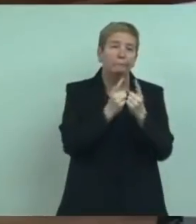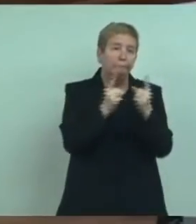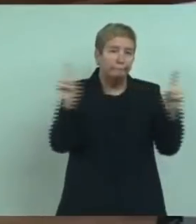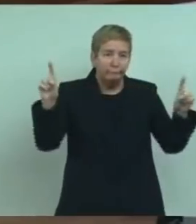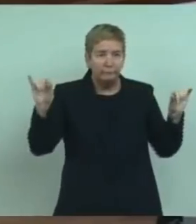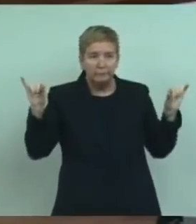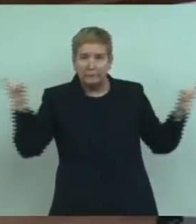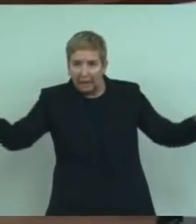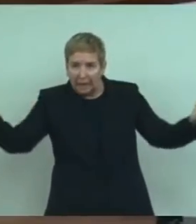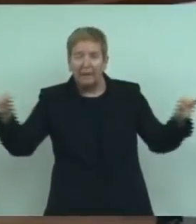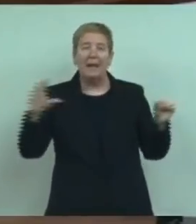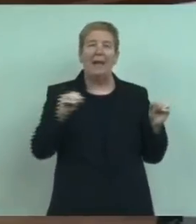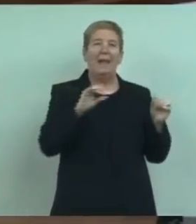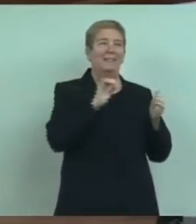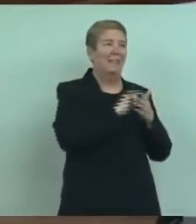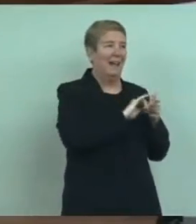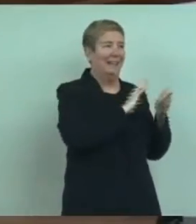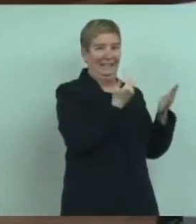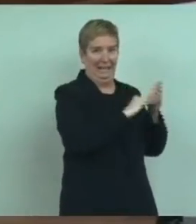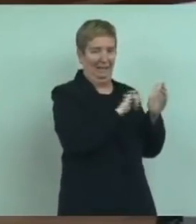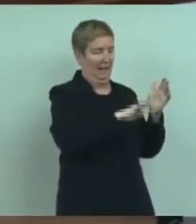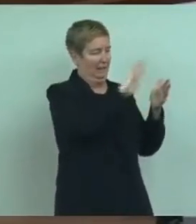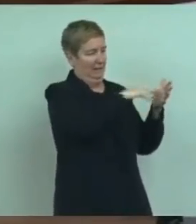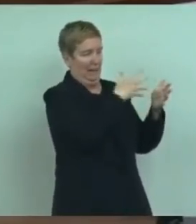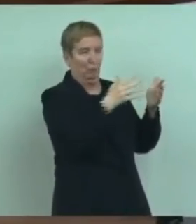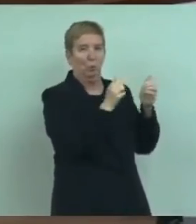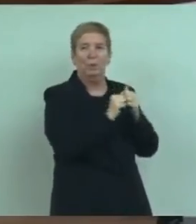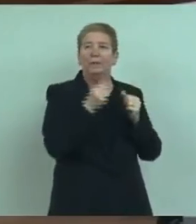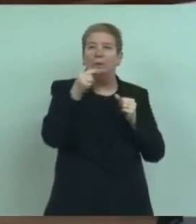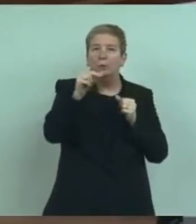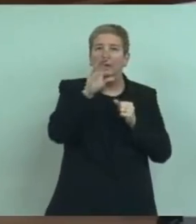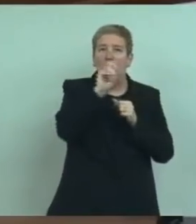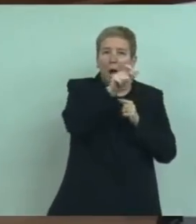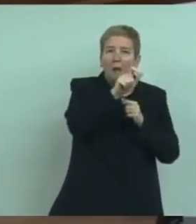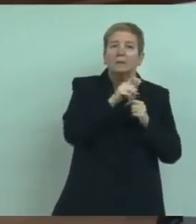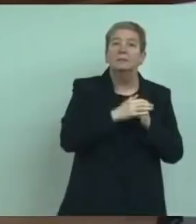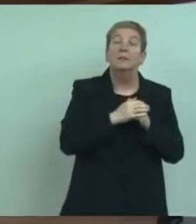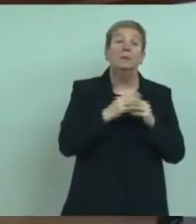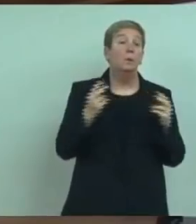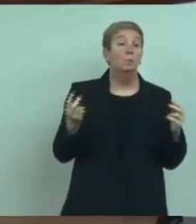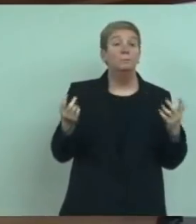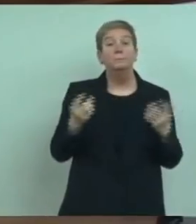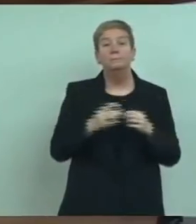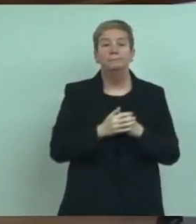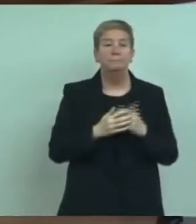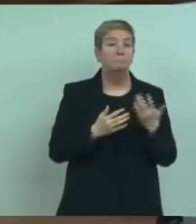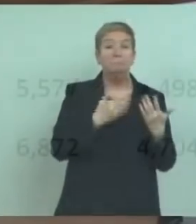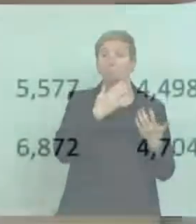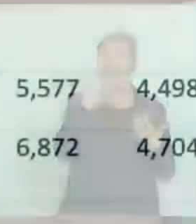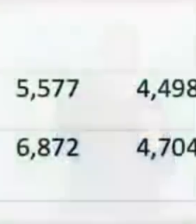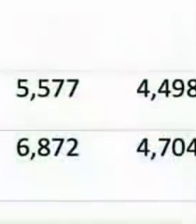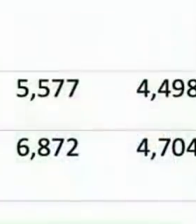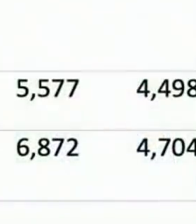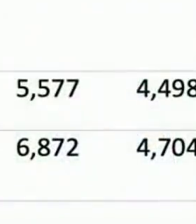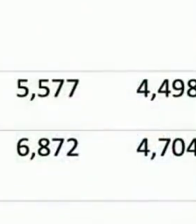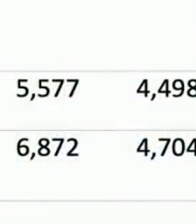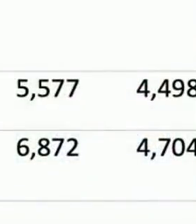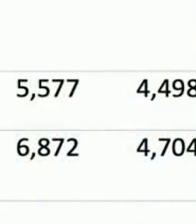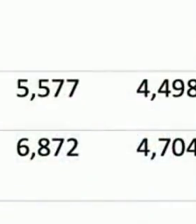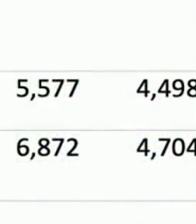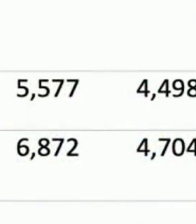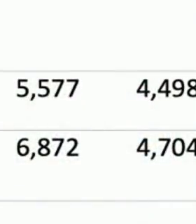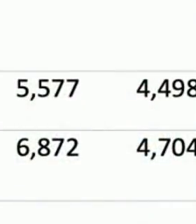and it's that table with the green box around it, with the highest level of intervention. And what